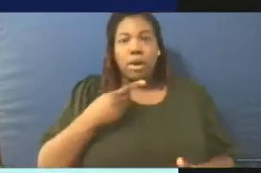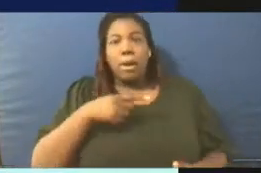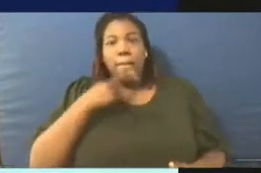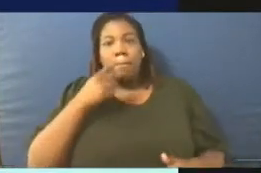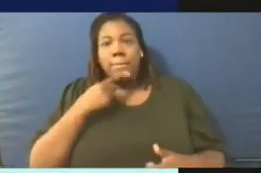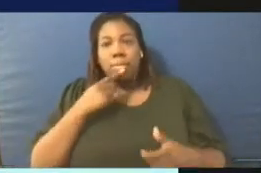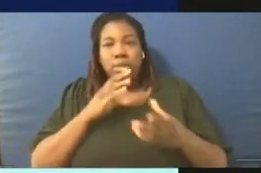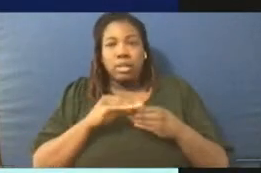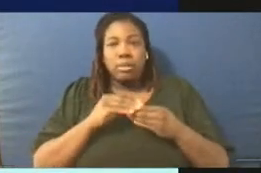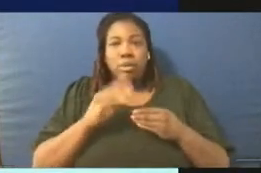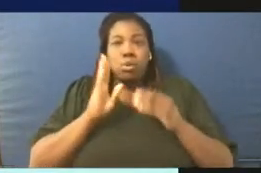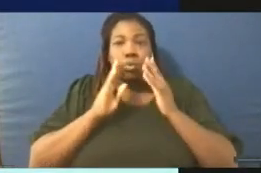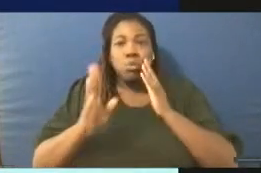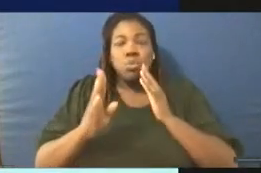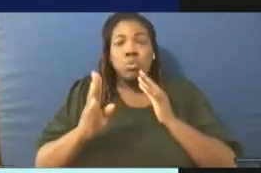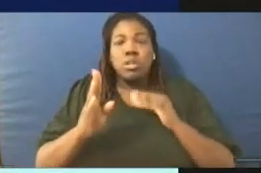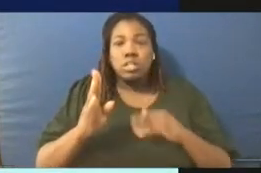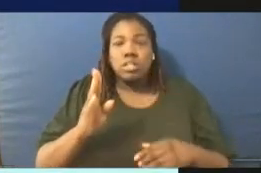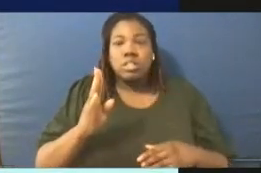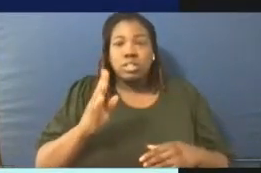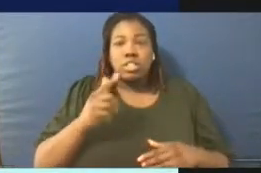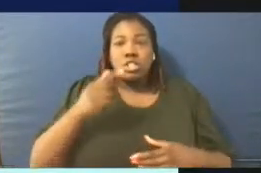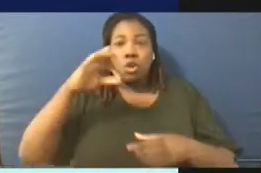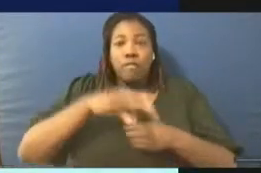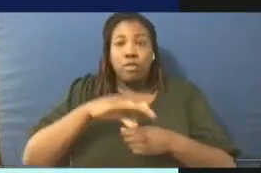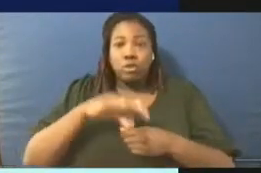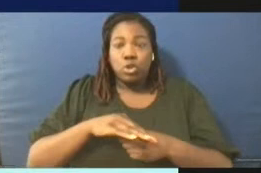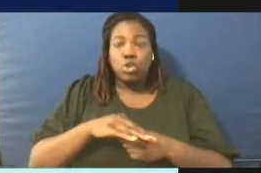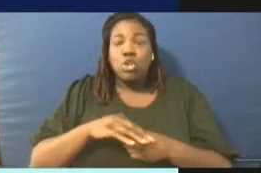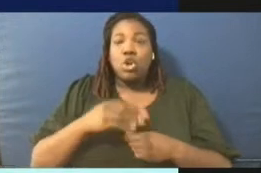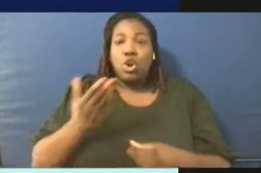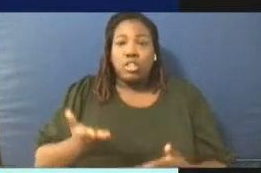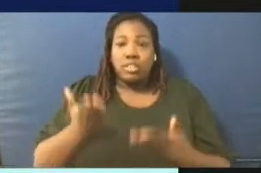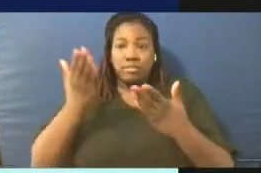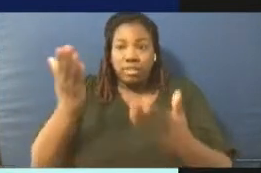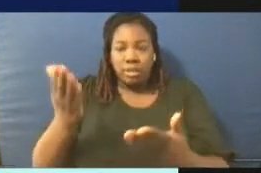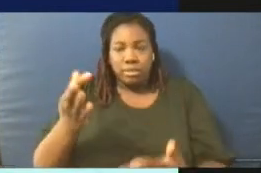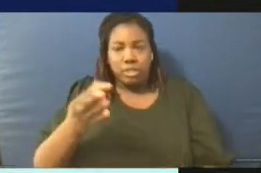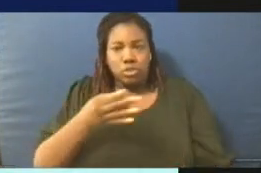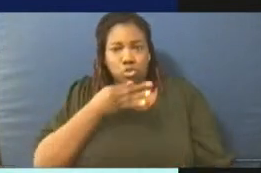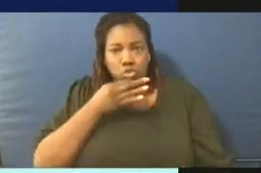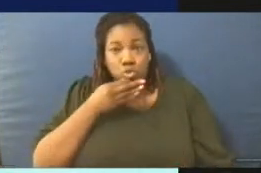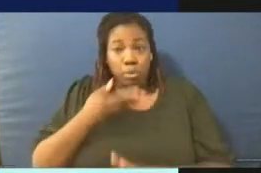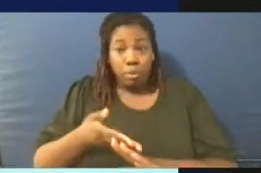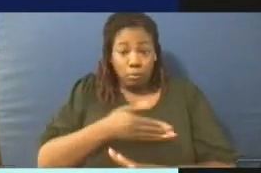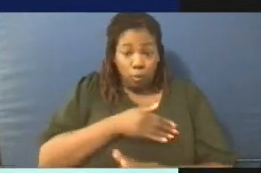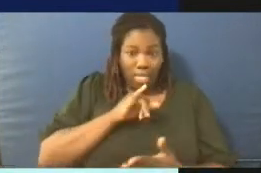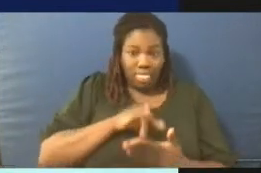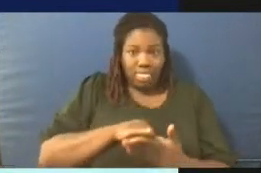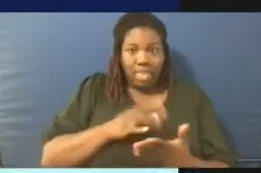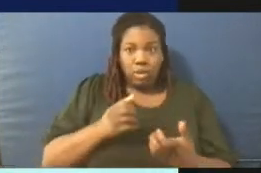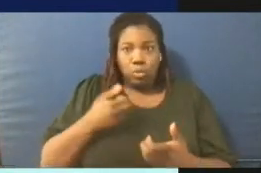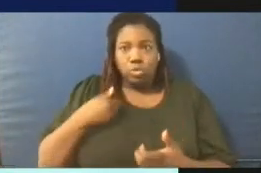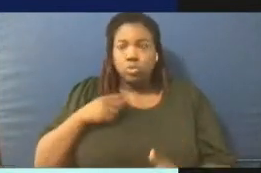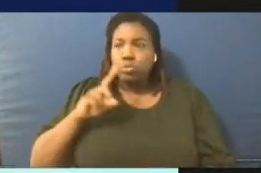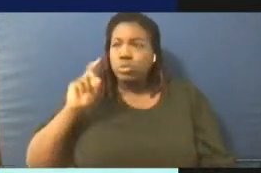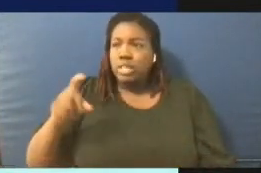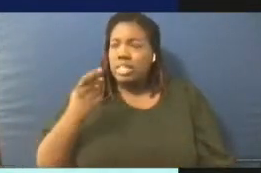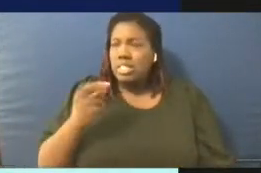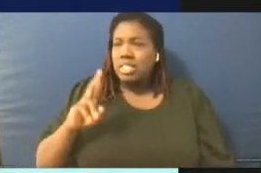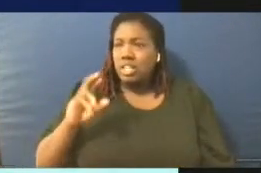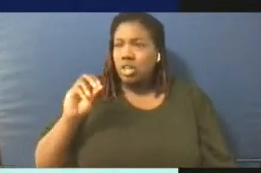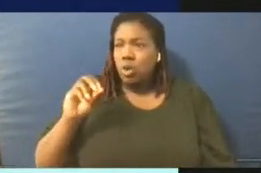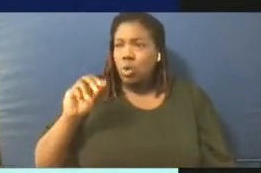We will turn to voting on the interim recommendations in just a moment. Before we do that, I would like to ask Dr. Okafor if you could take a few